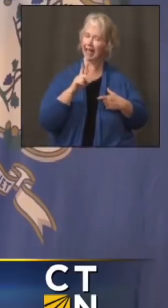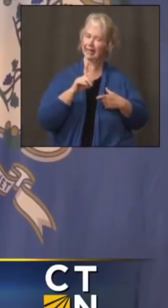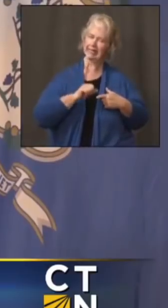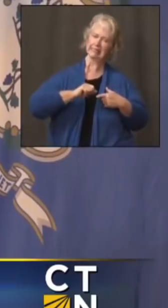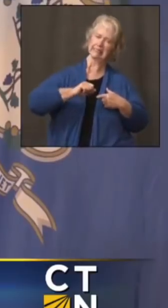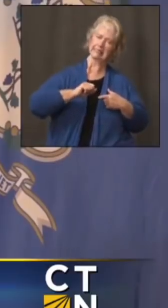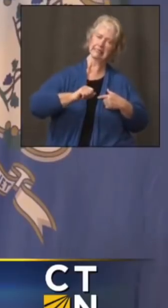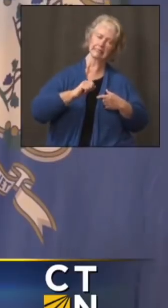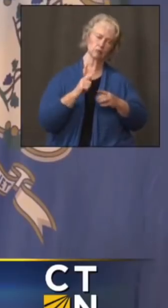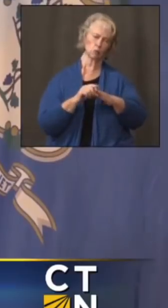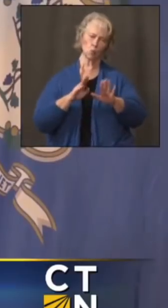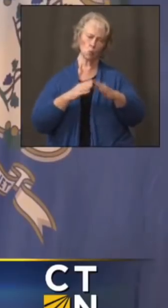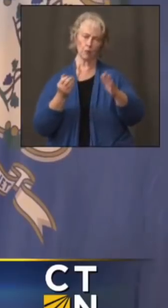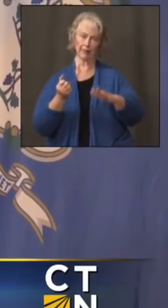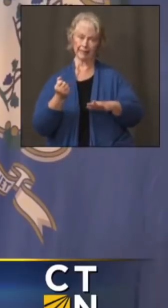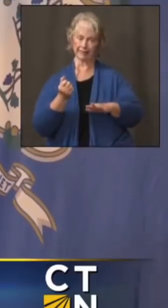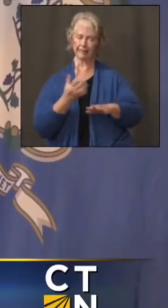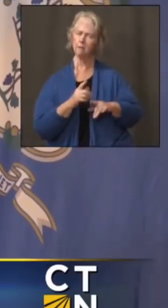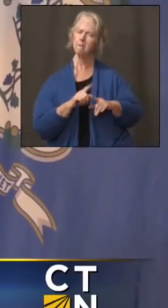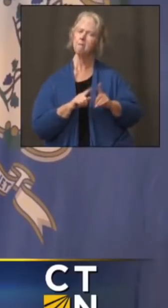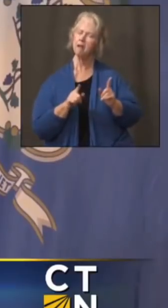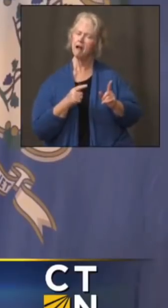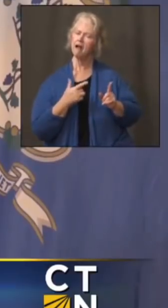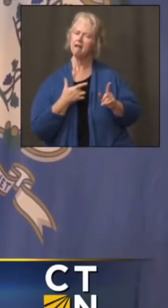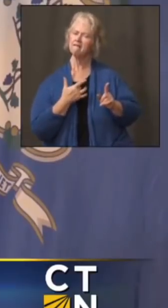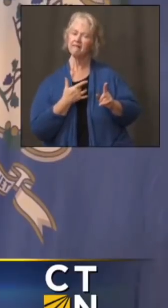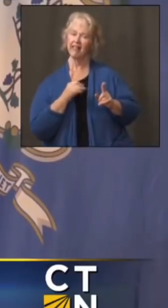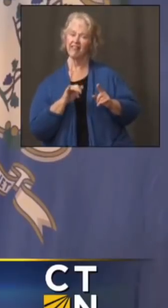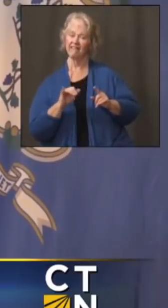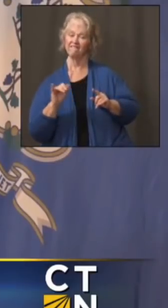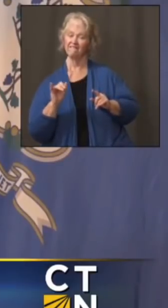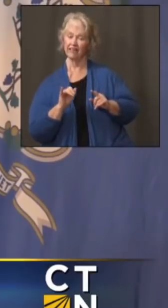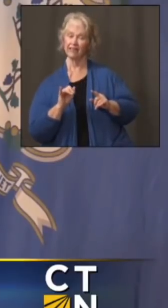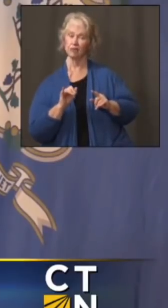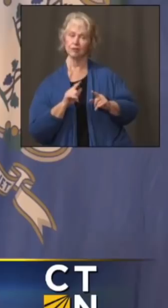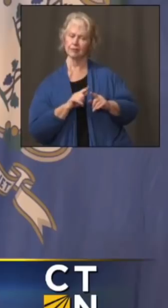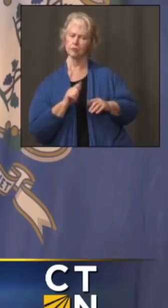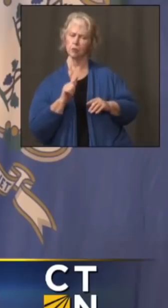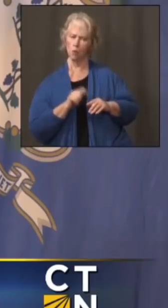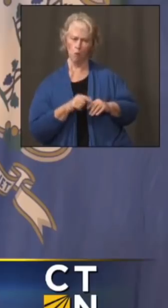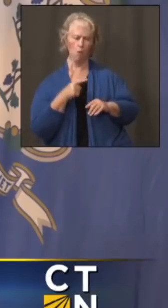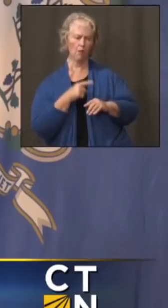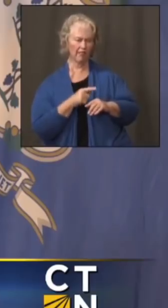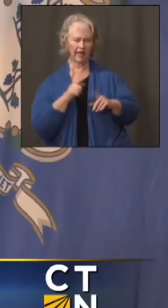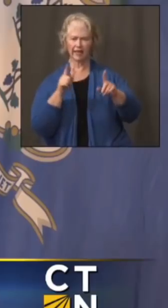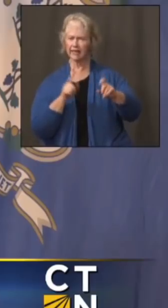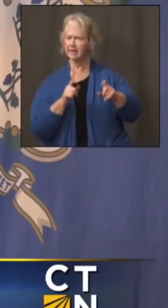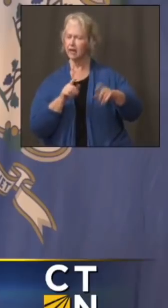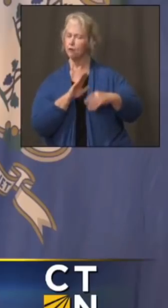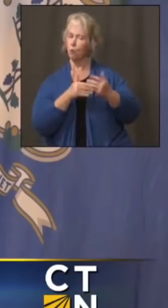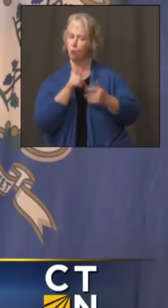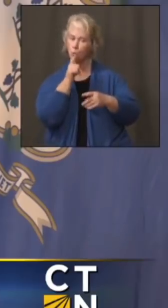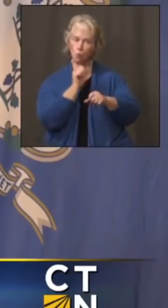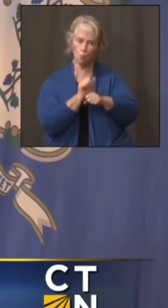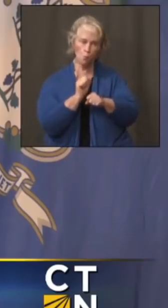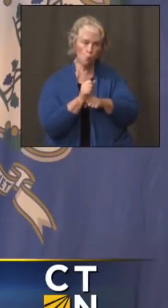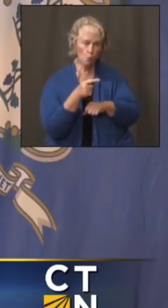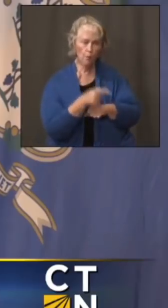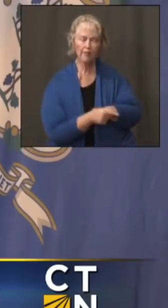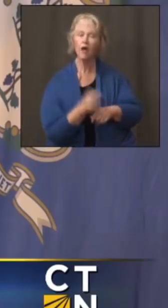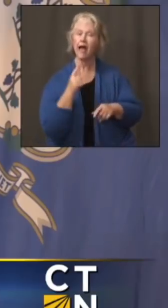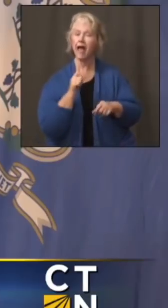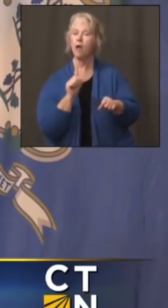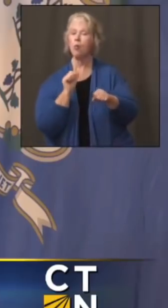casinos. Right now, I think we're finding the infection rate is low. Not only are they testing all their employees, they're testing